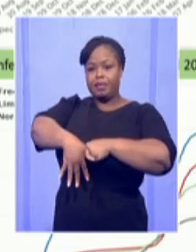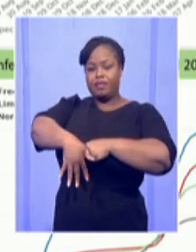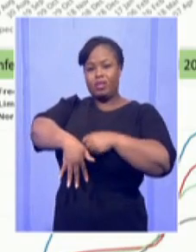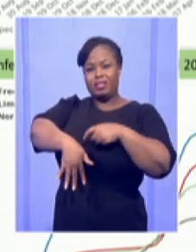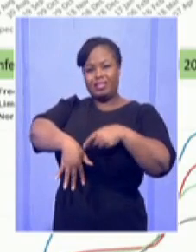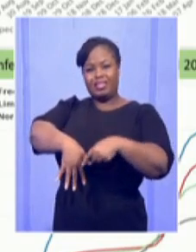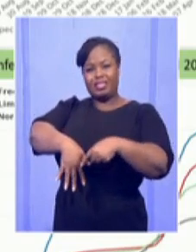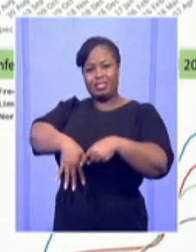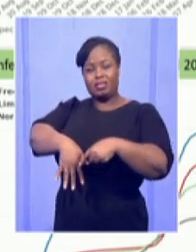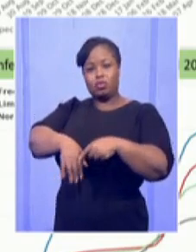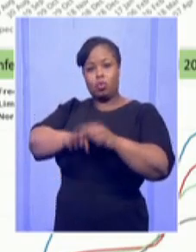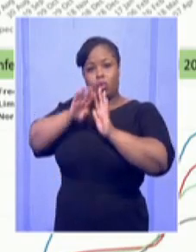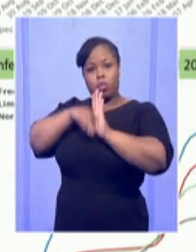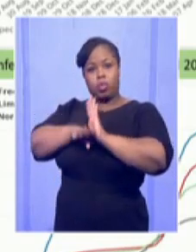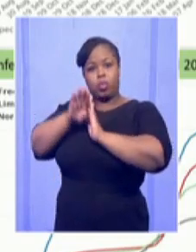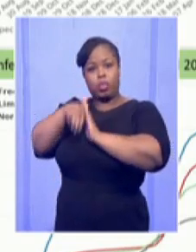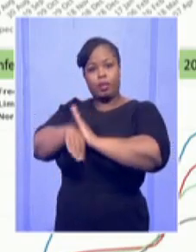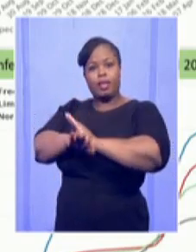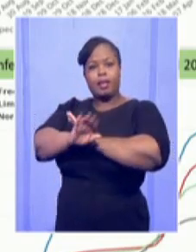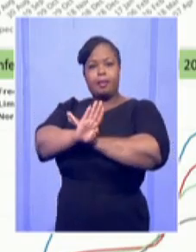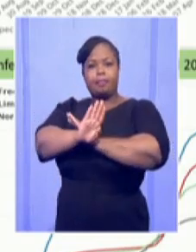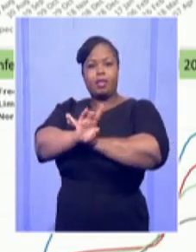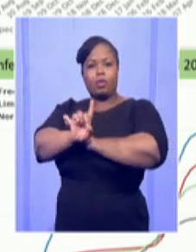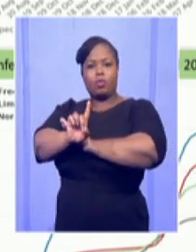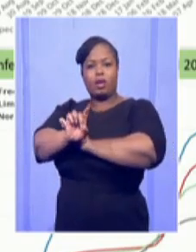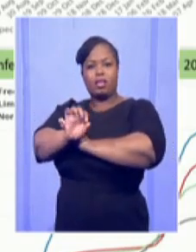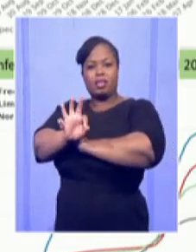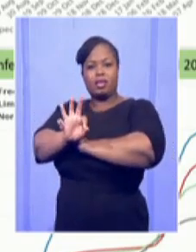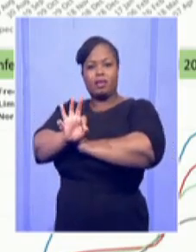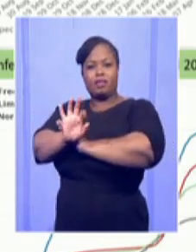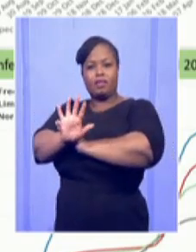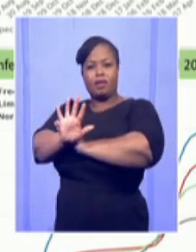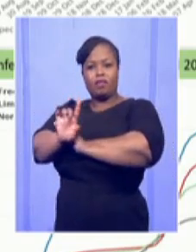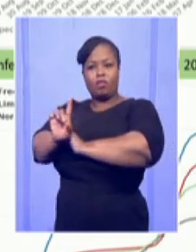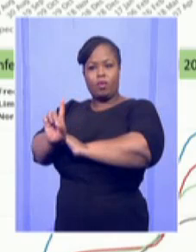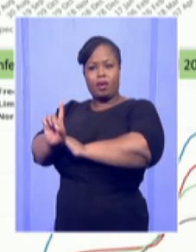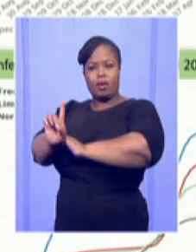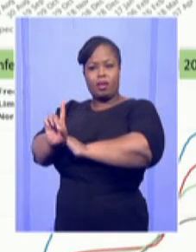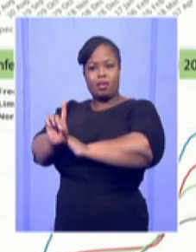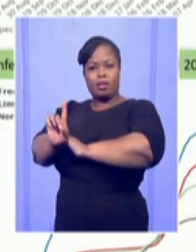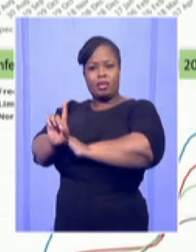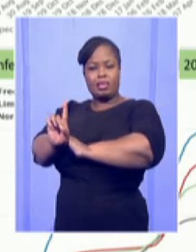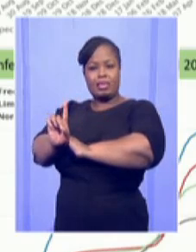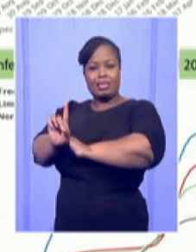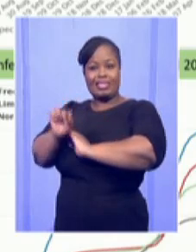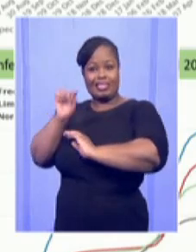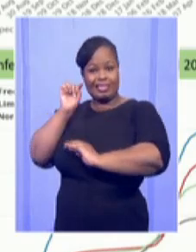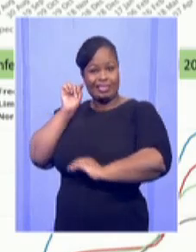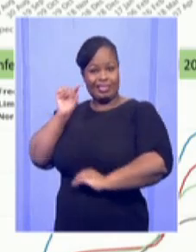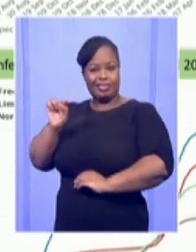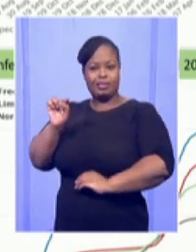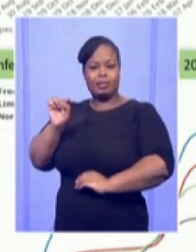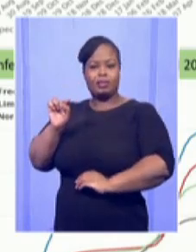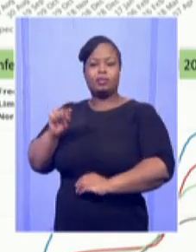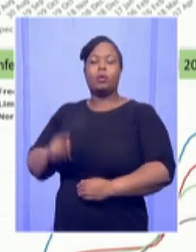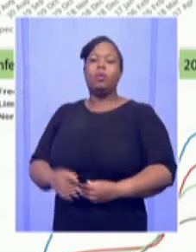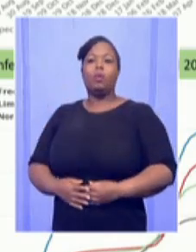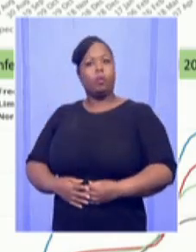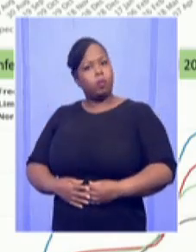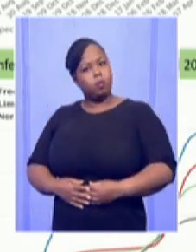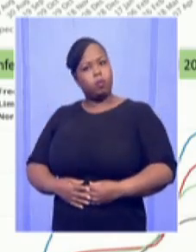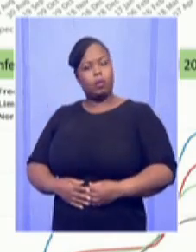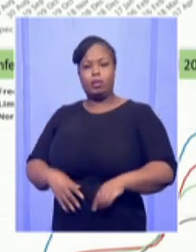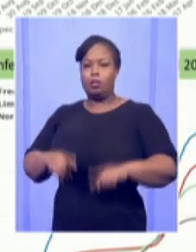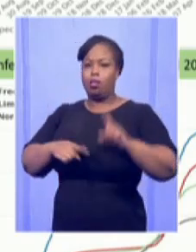during the second wave, the B1351 strain actually introduced a whole lot of